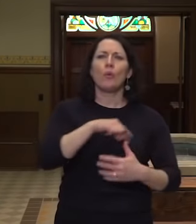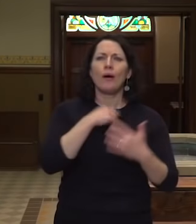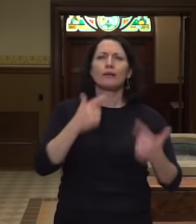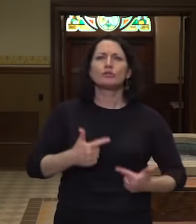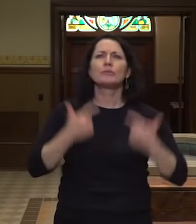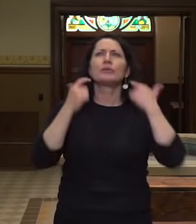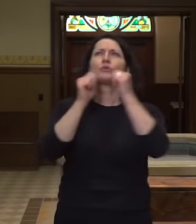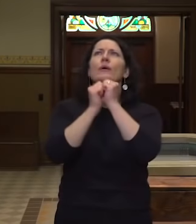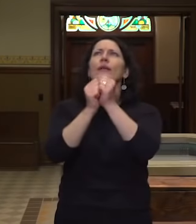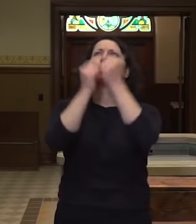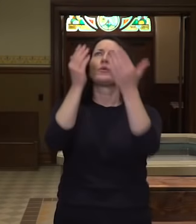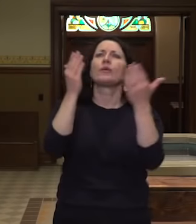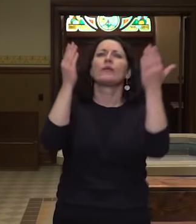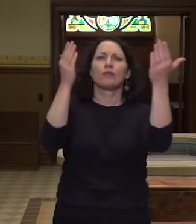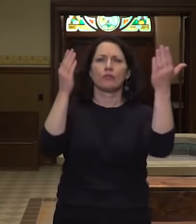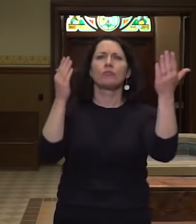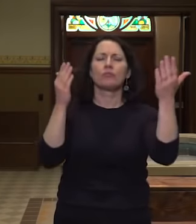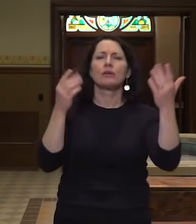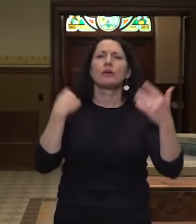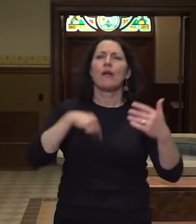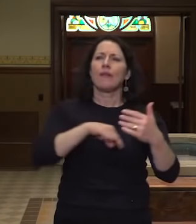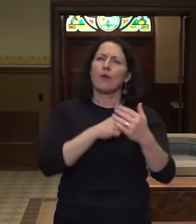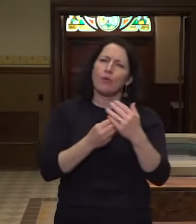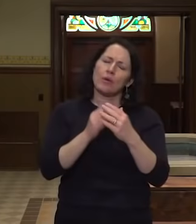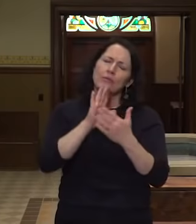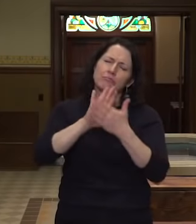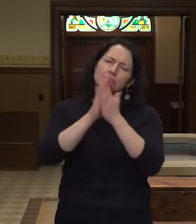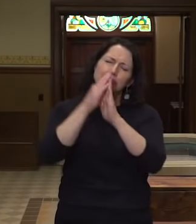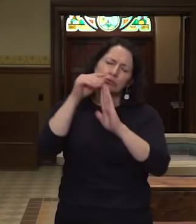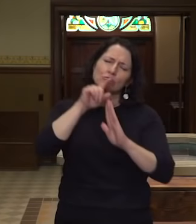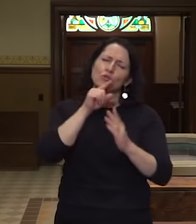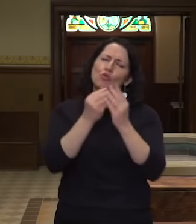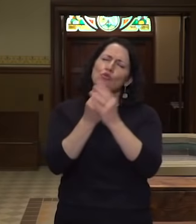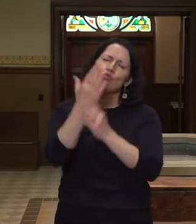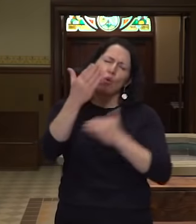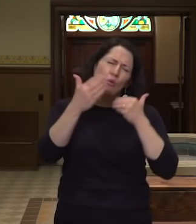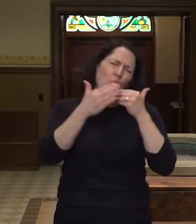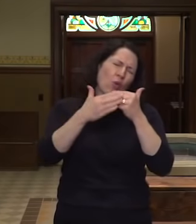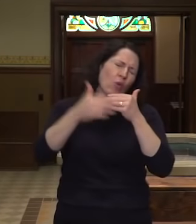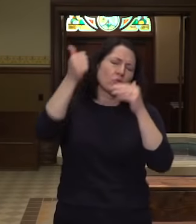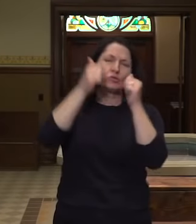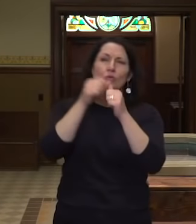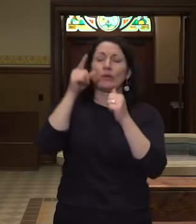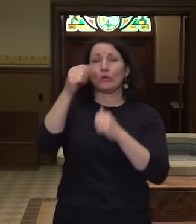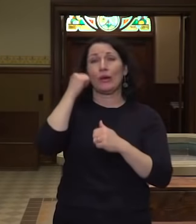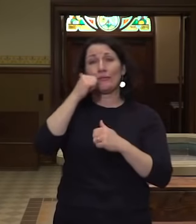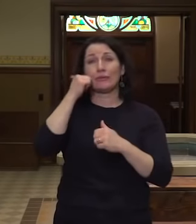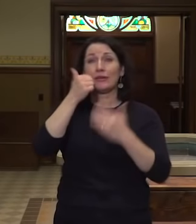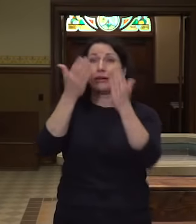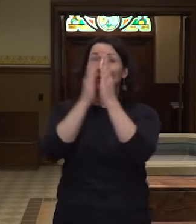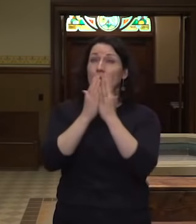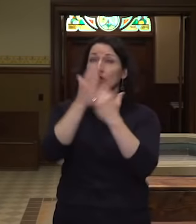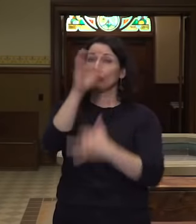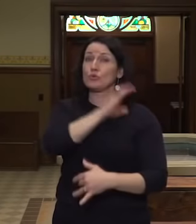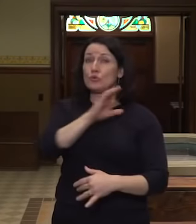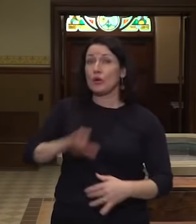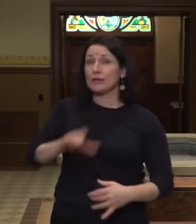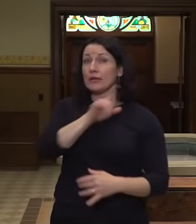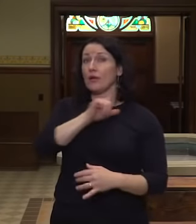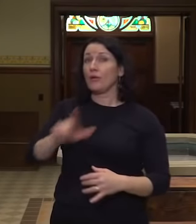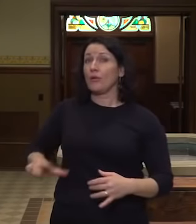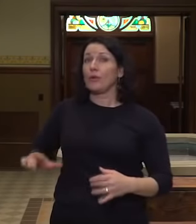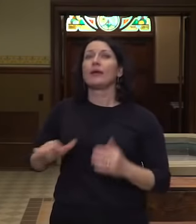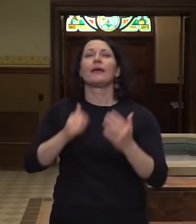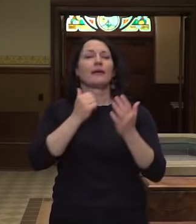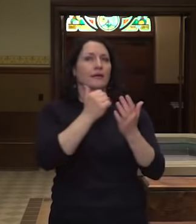you, to grow deeper with you each and every day. We ask all this through Christ our Lord. Amen.